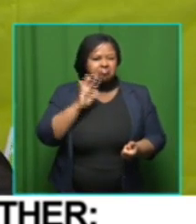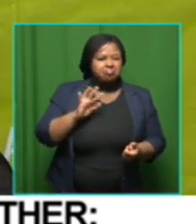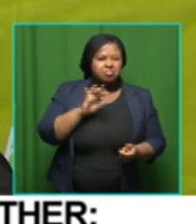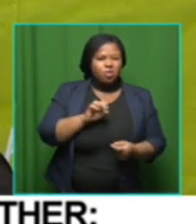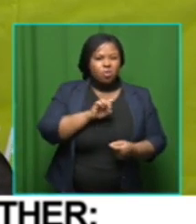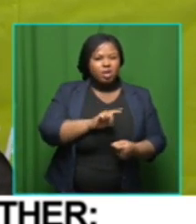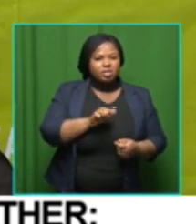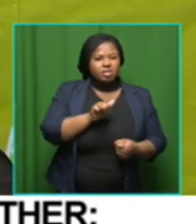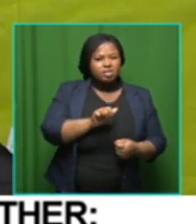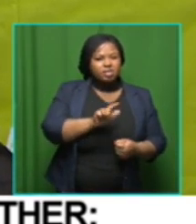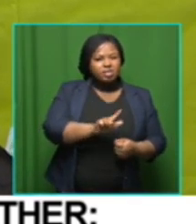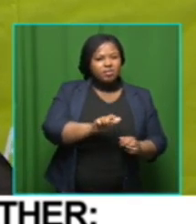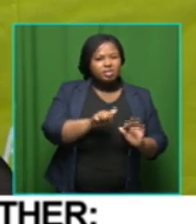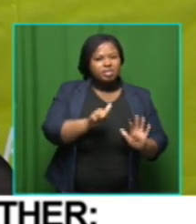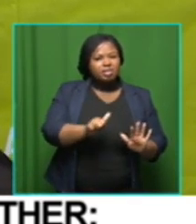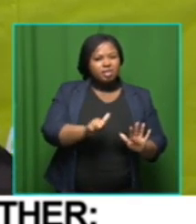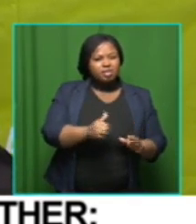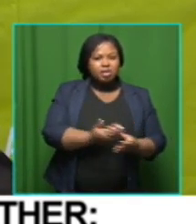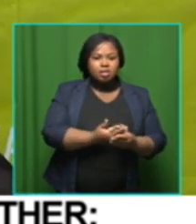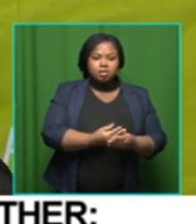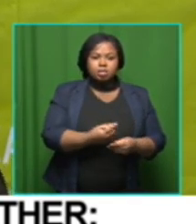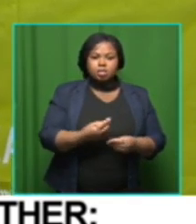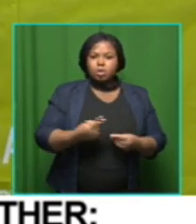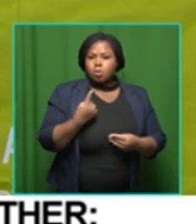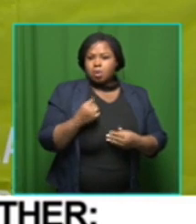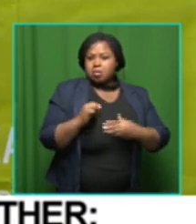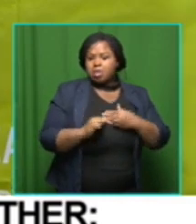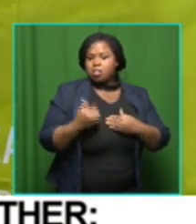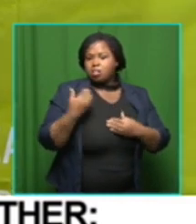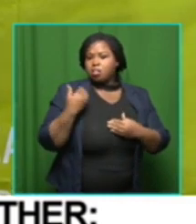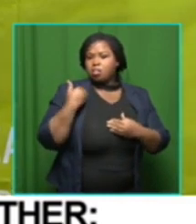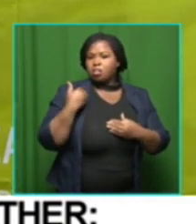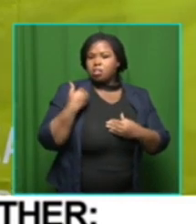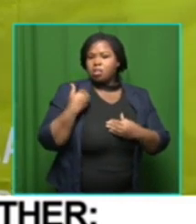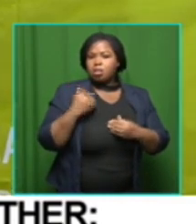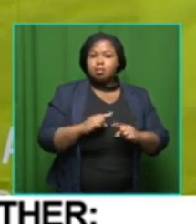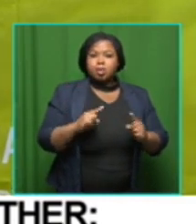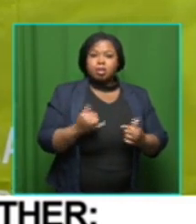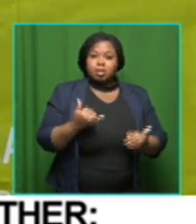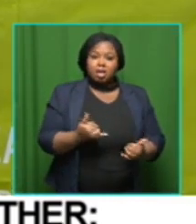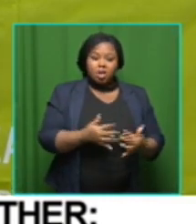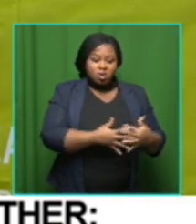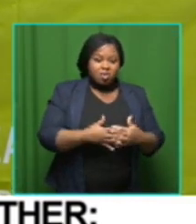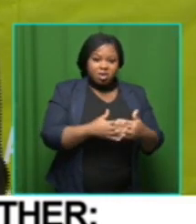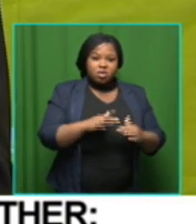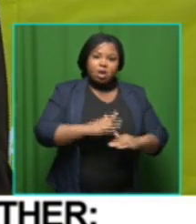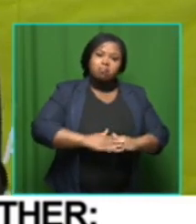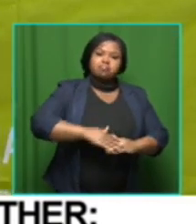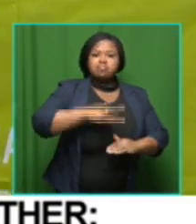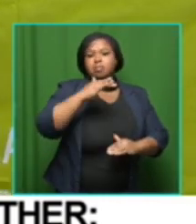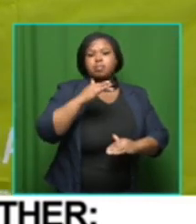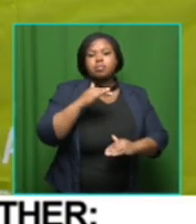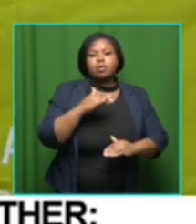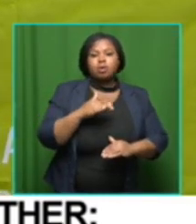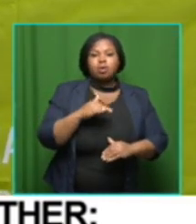176 cases. That was about a month and 2 weeks ago. But the number now has gone to over